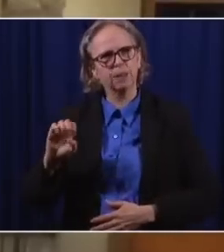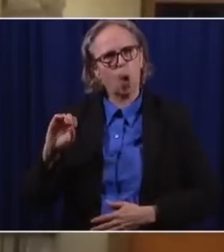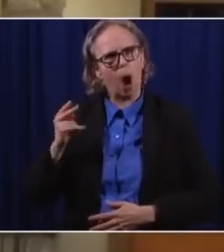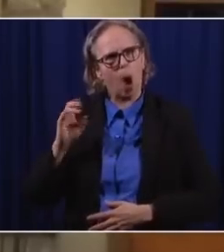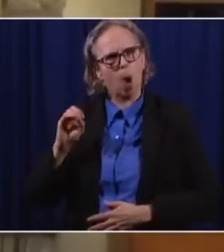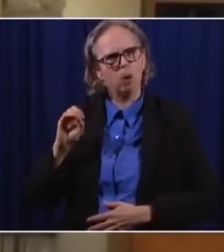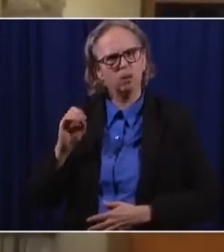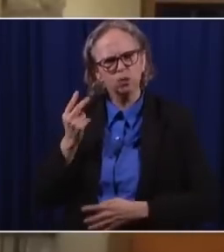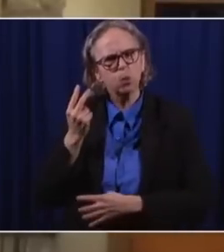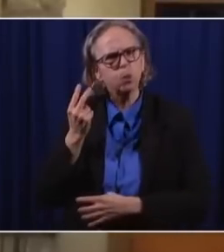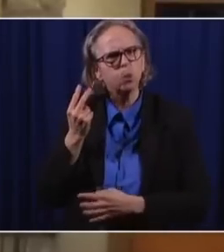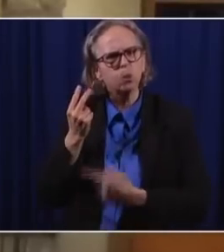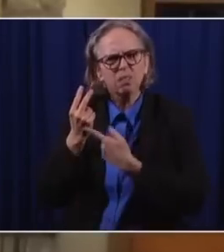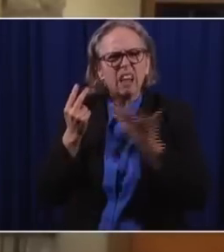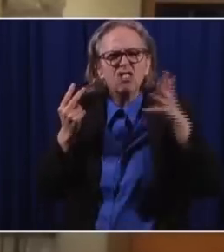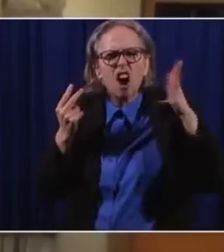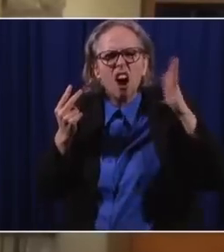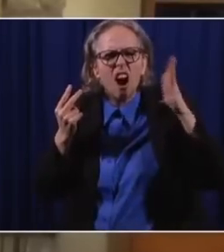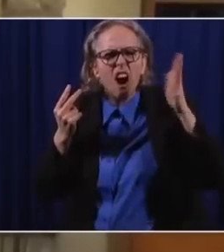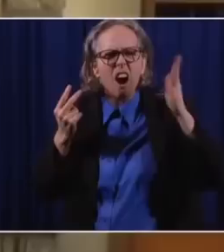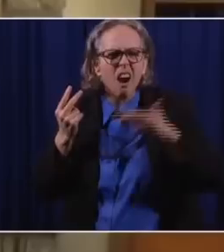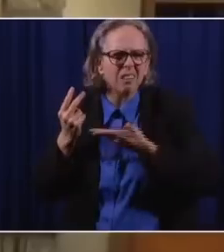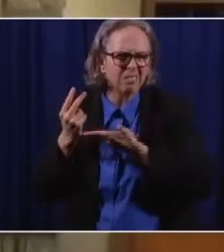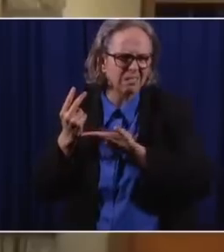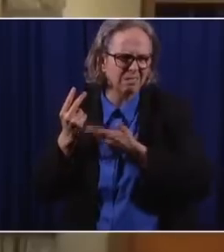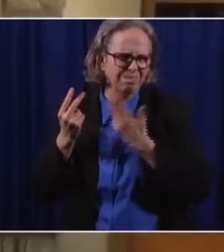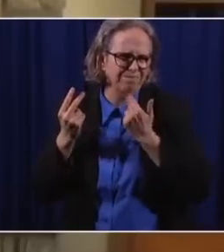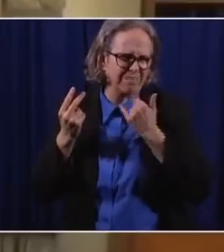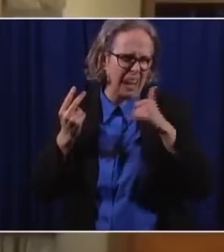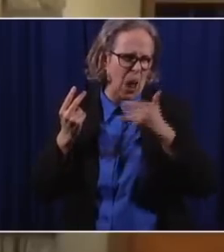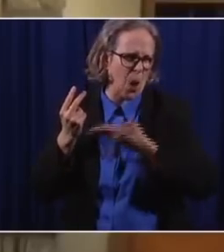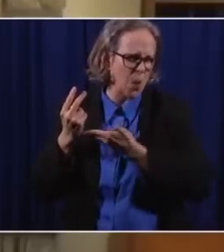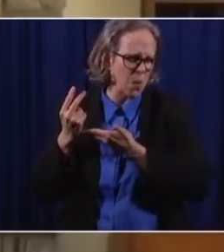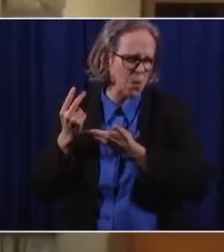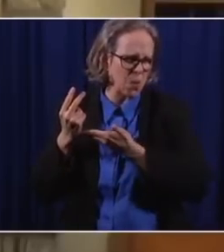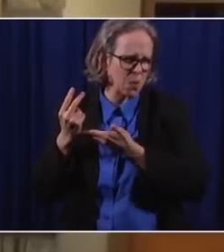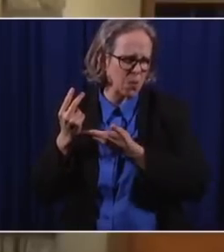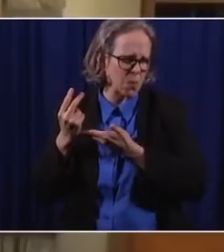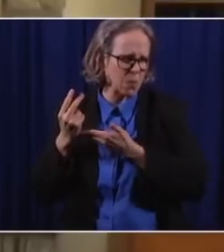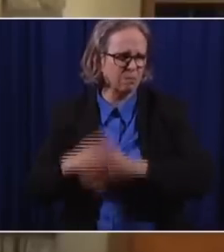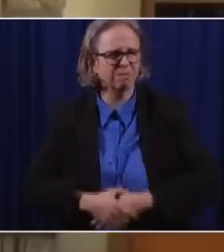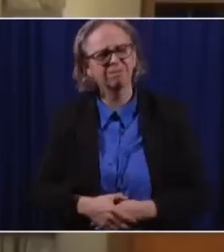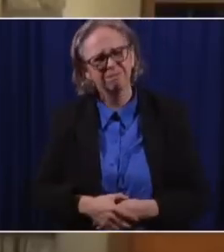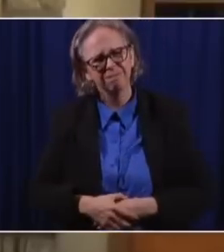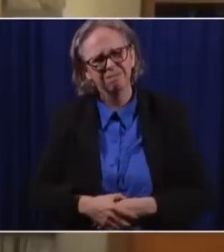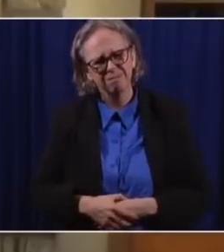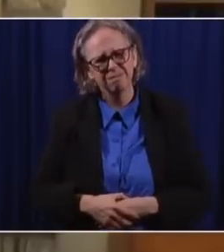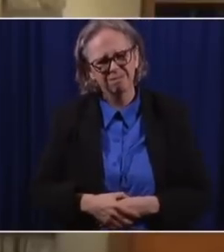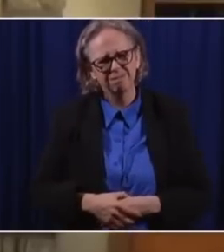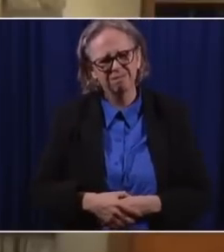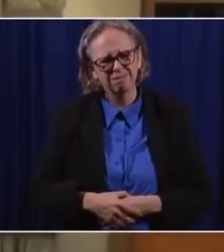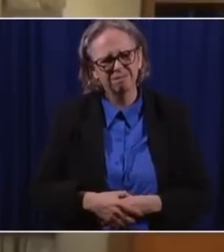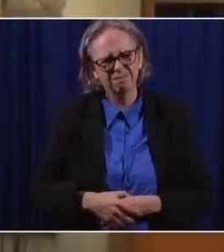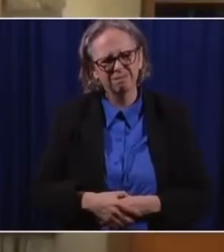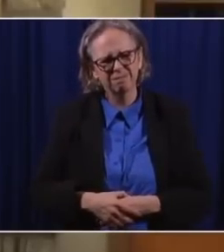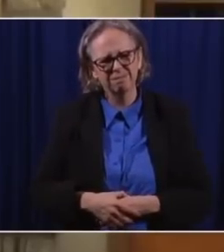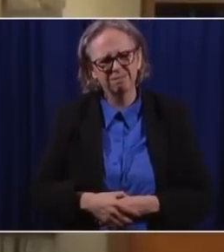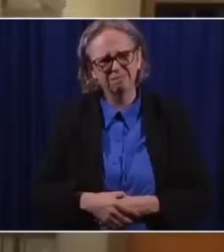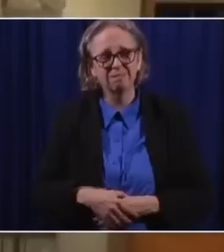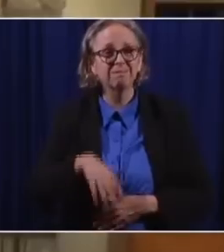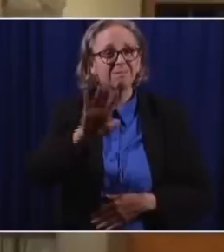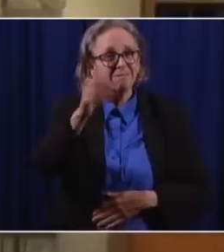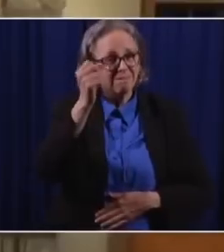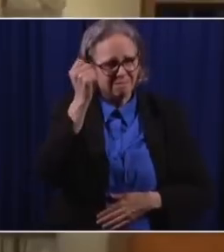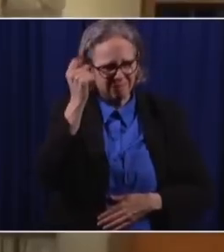We indicated that from one of the yellow counties that people thought that because the county was